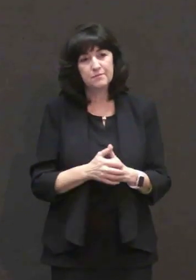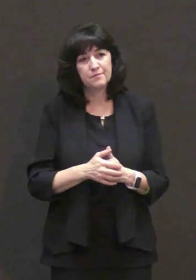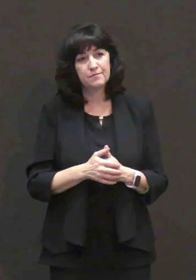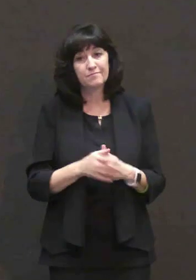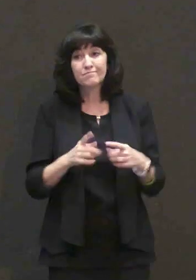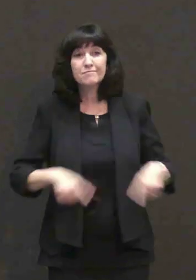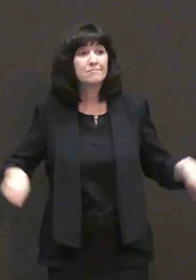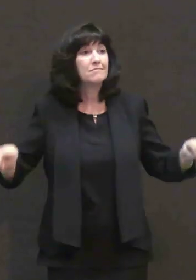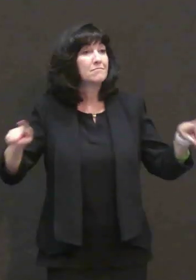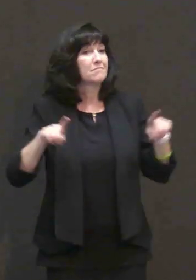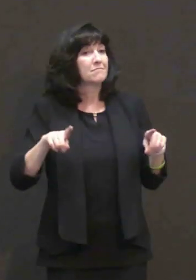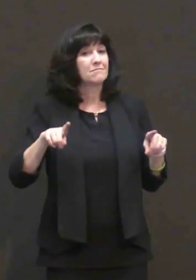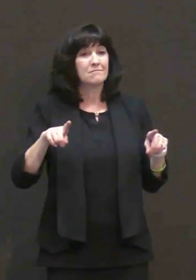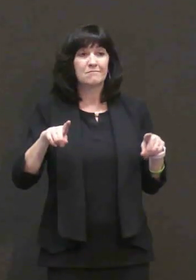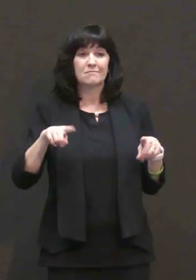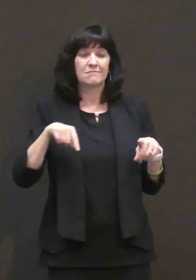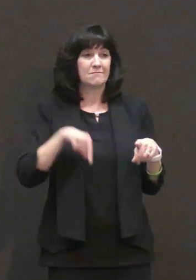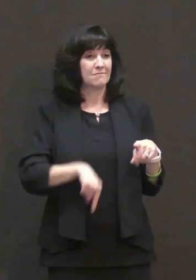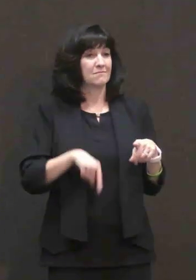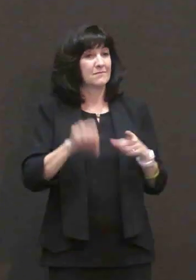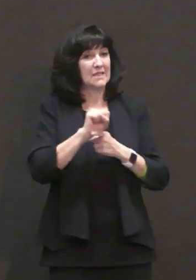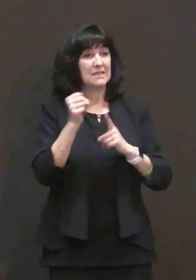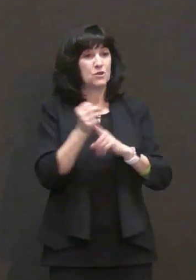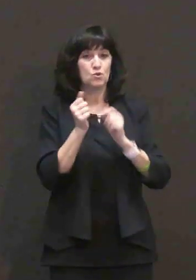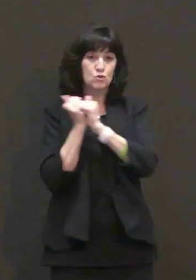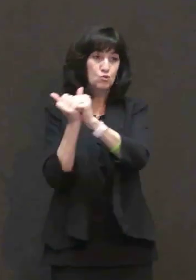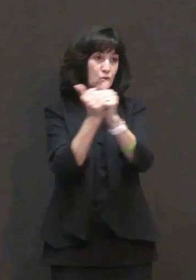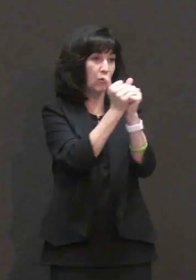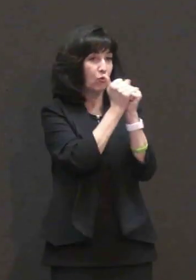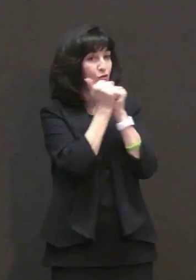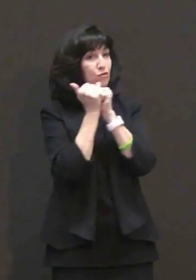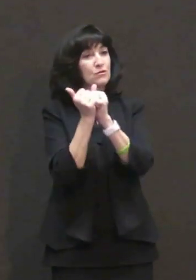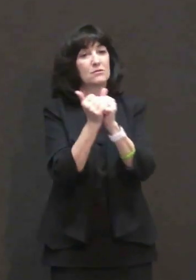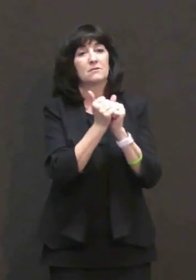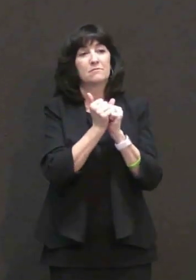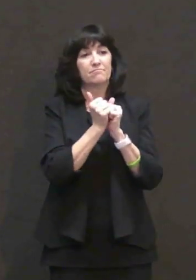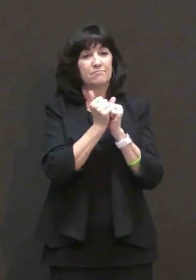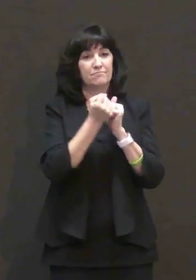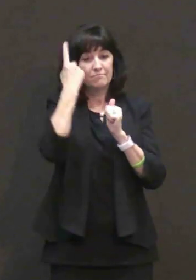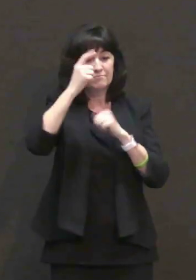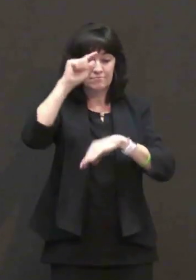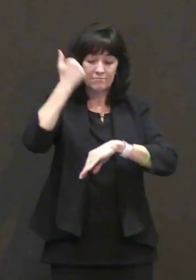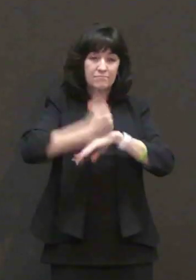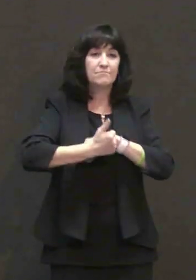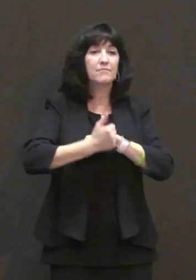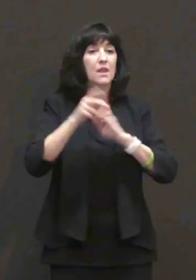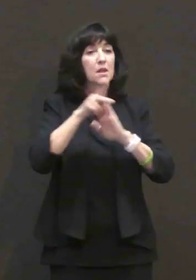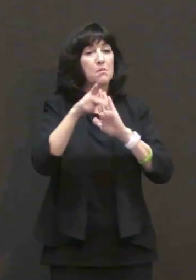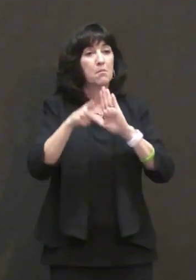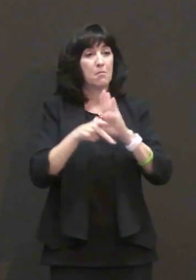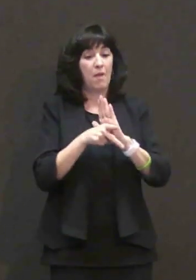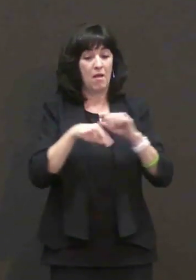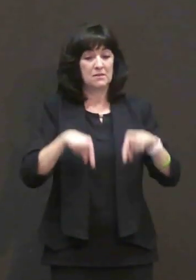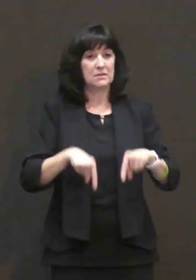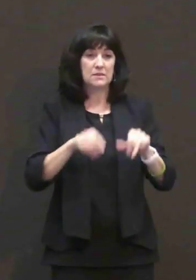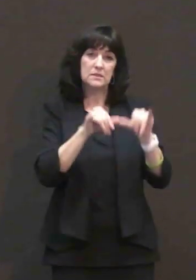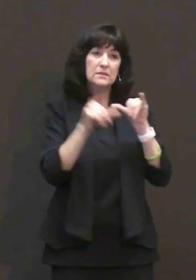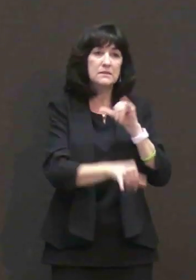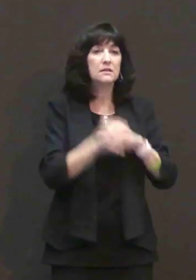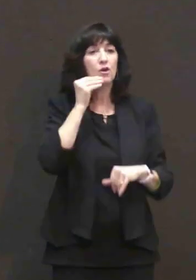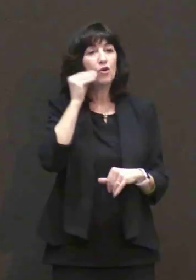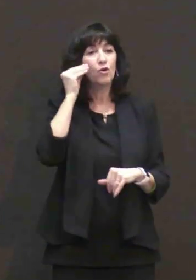this all along. We have a stay-at-home policy or order in our state.